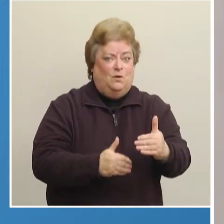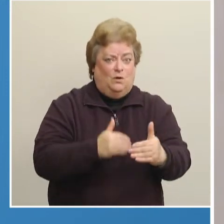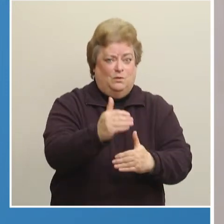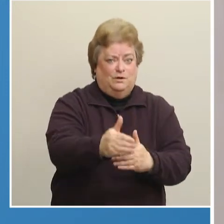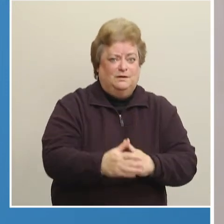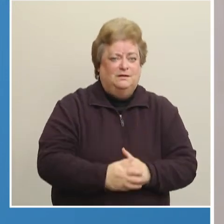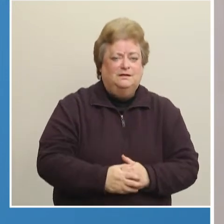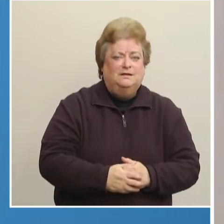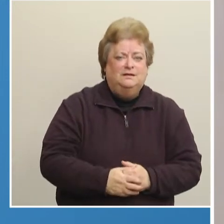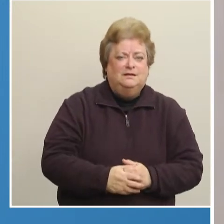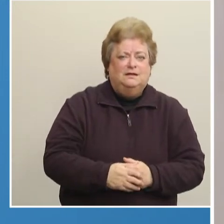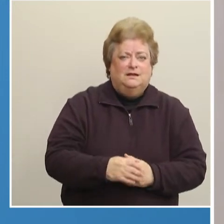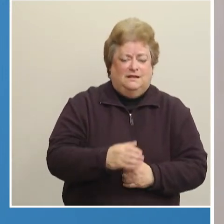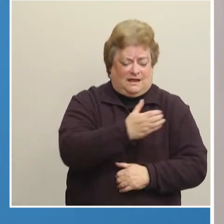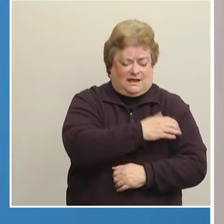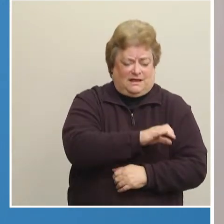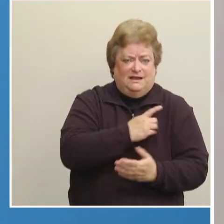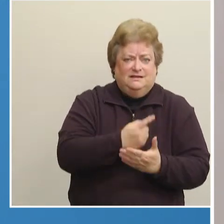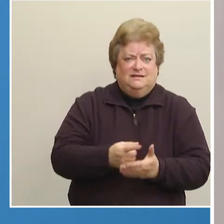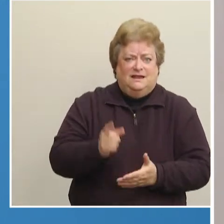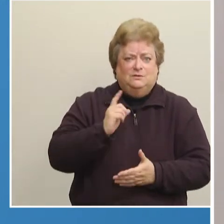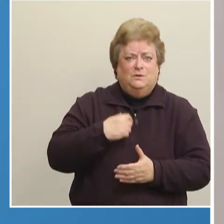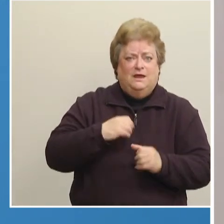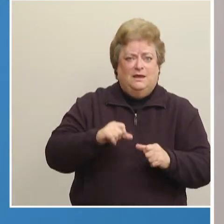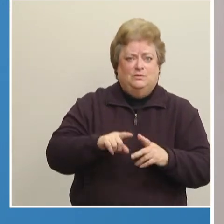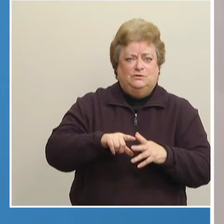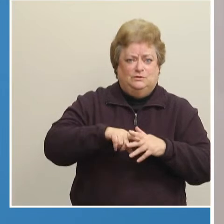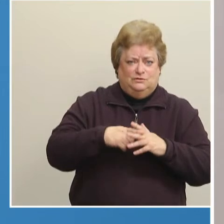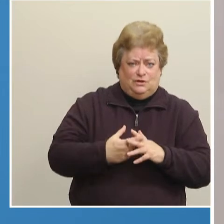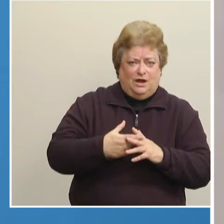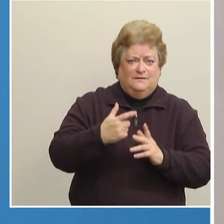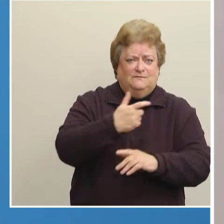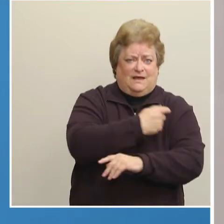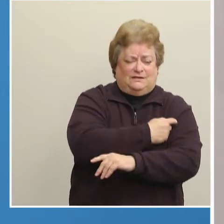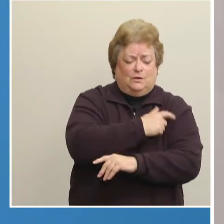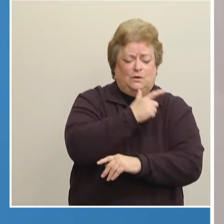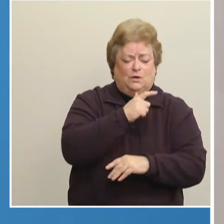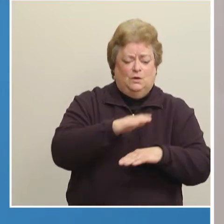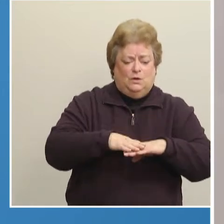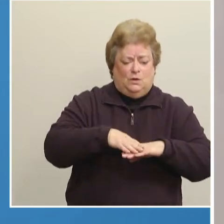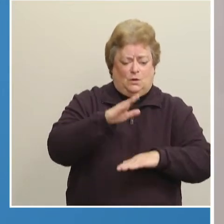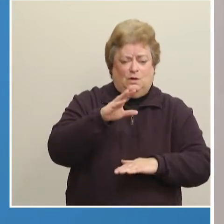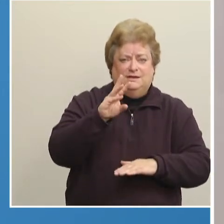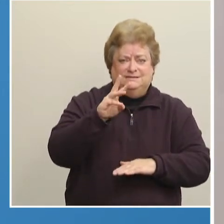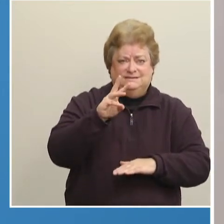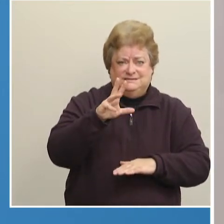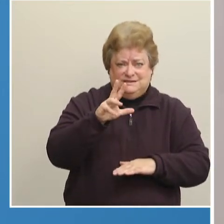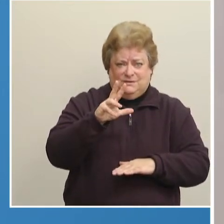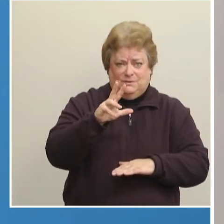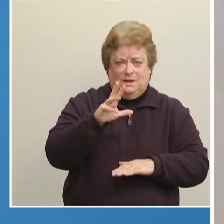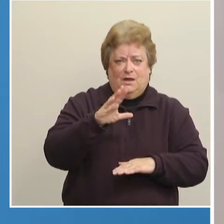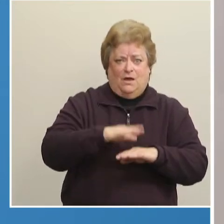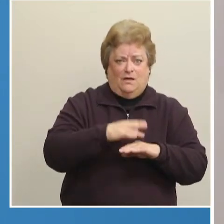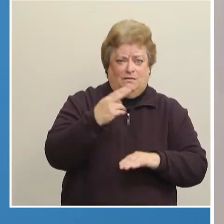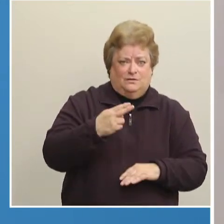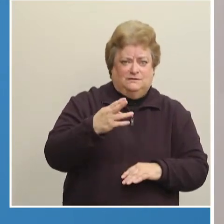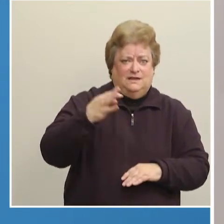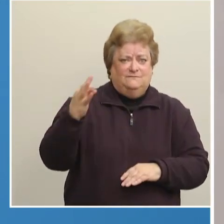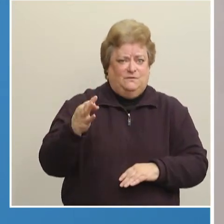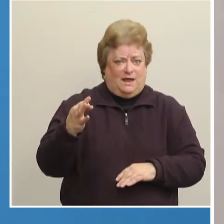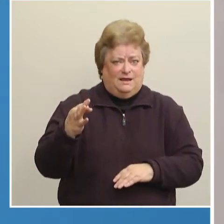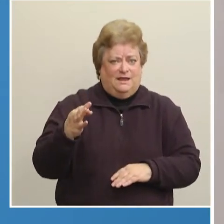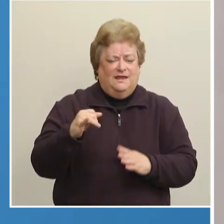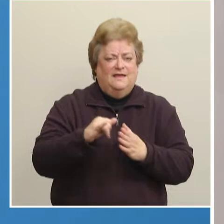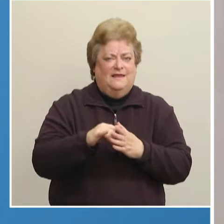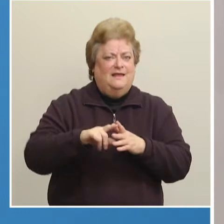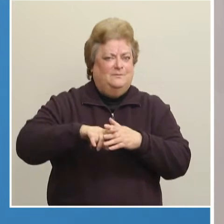our clinics last week, we were able to start vaccinating residents aged 63 and older on Thursday and Friday. That was